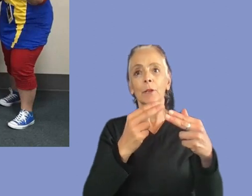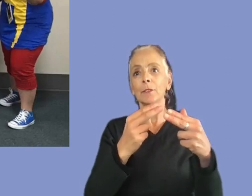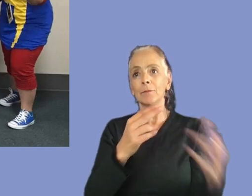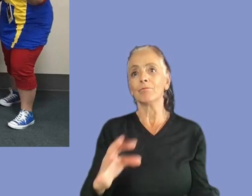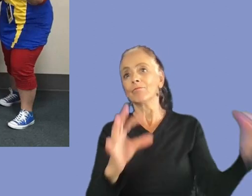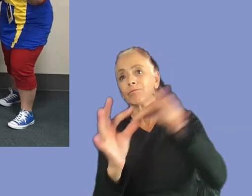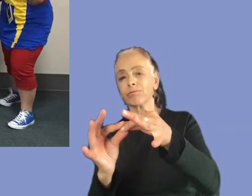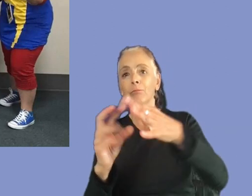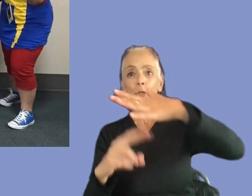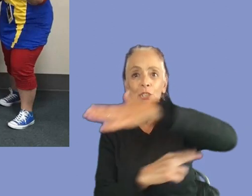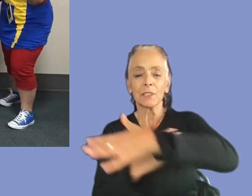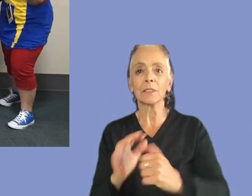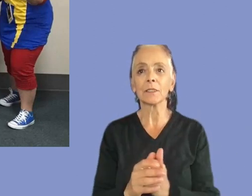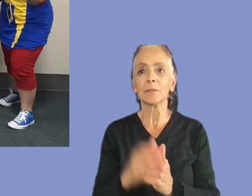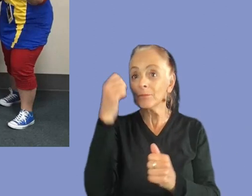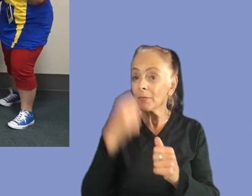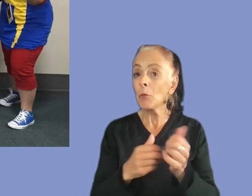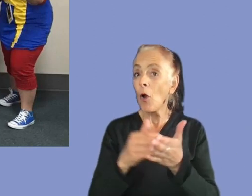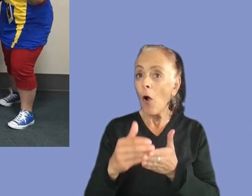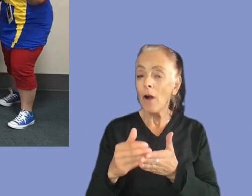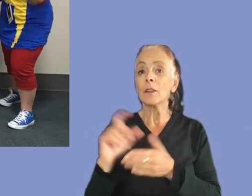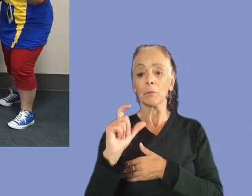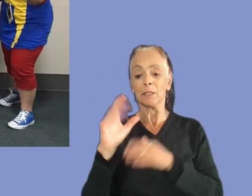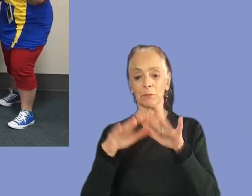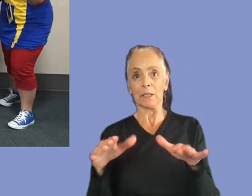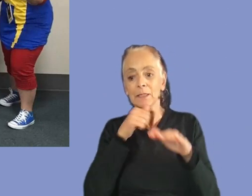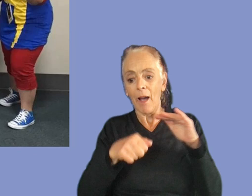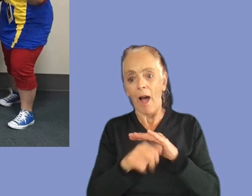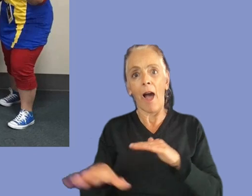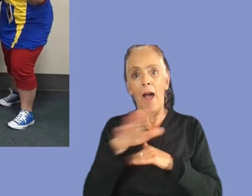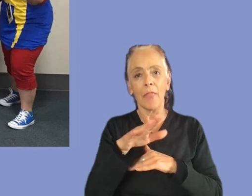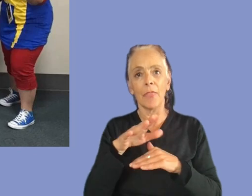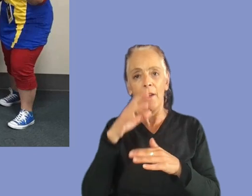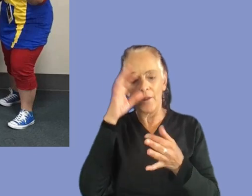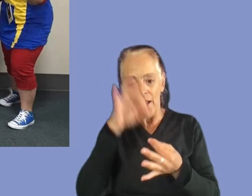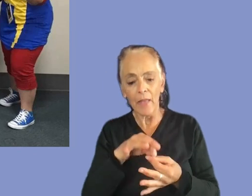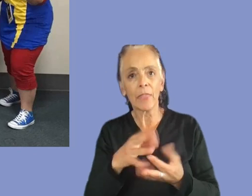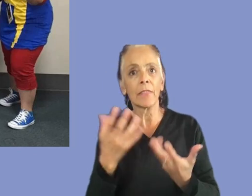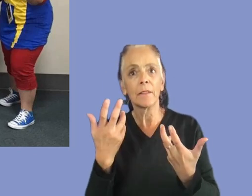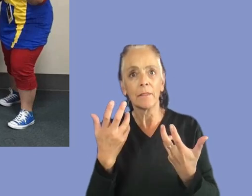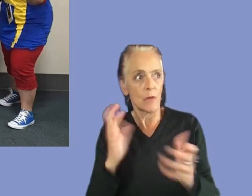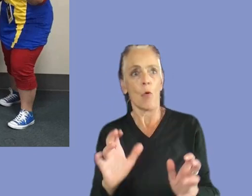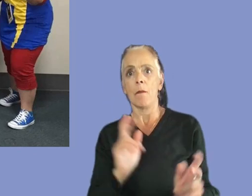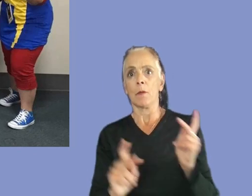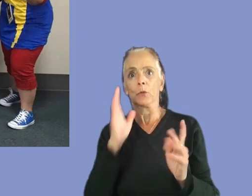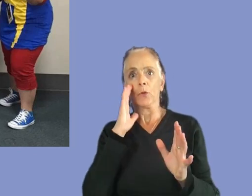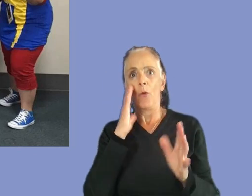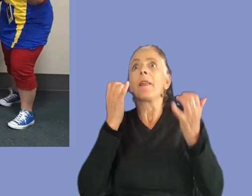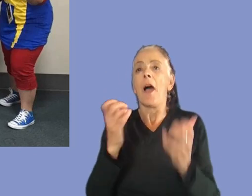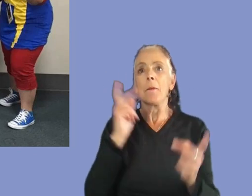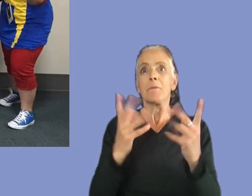Remember, Muslim children often hide their faith. Our youth didn't want it known that they were Muslim. Now everyone wants to be